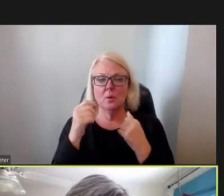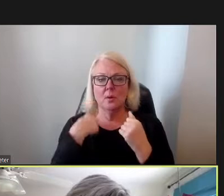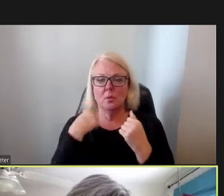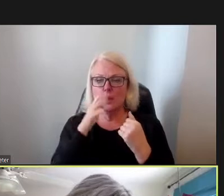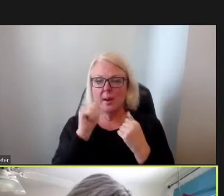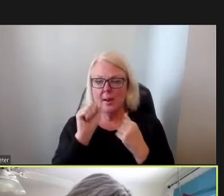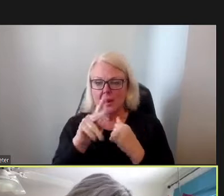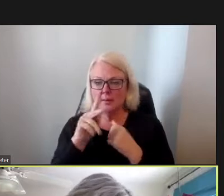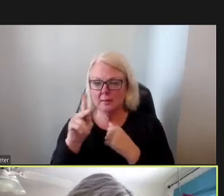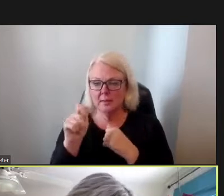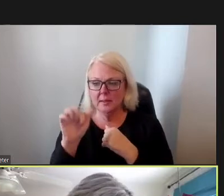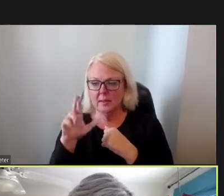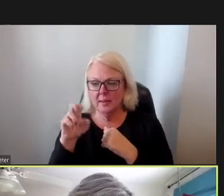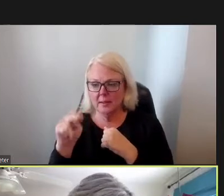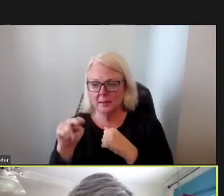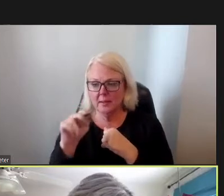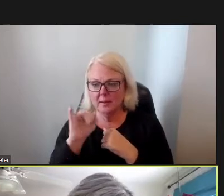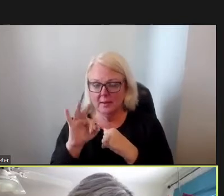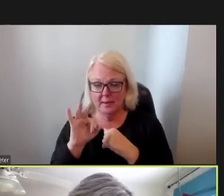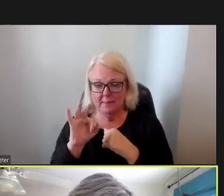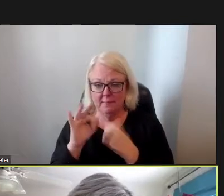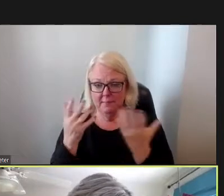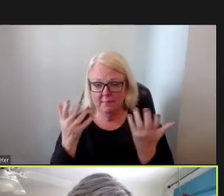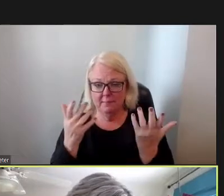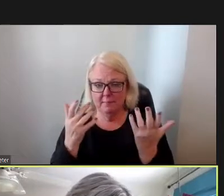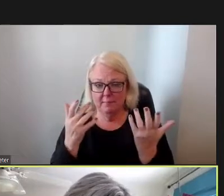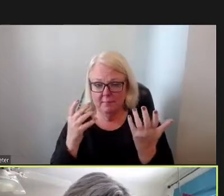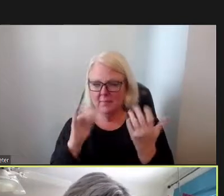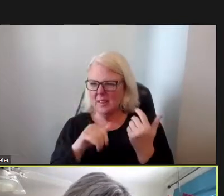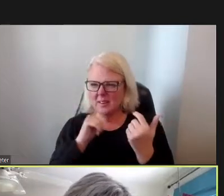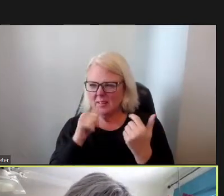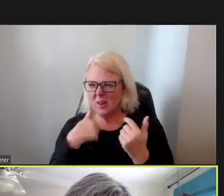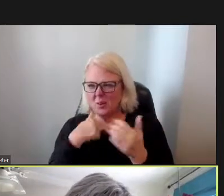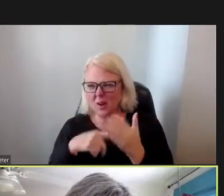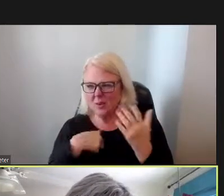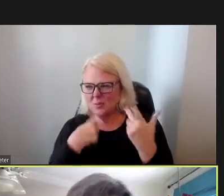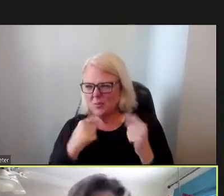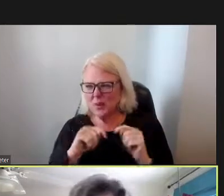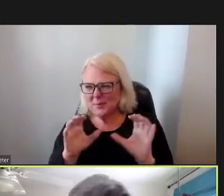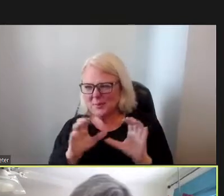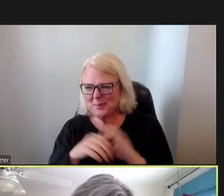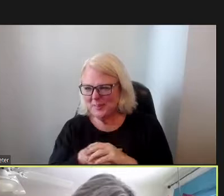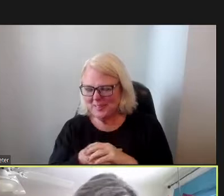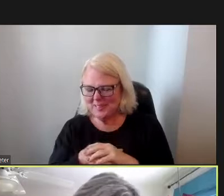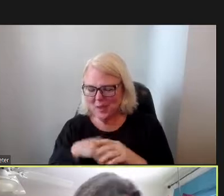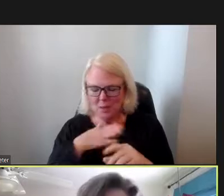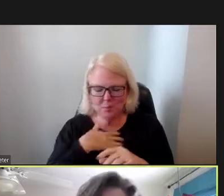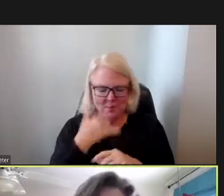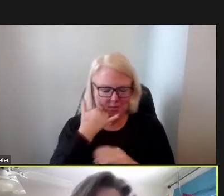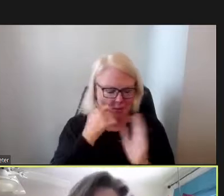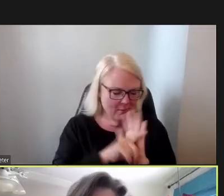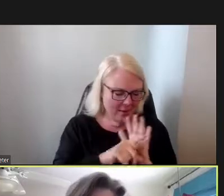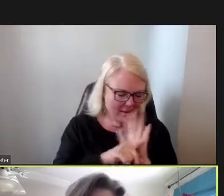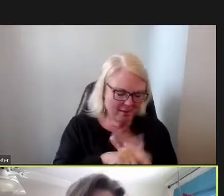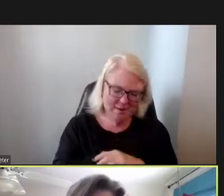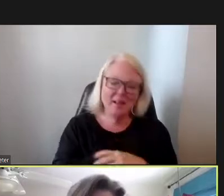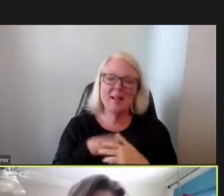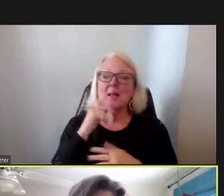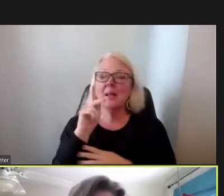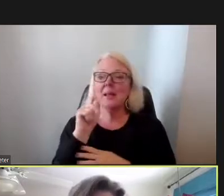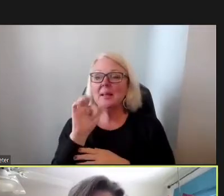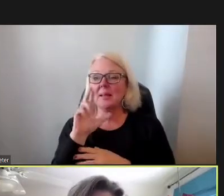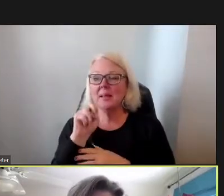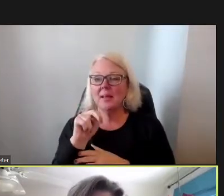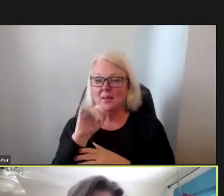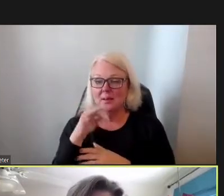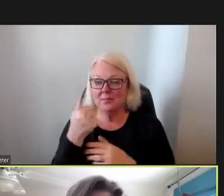ask Karen if there is, that's not what I was trying to do. My phone literally just rang. Karen, if there's